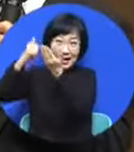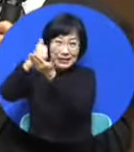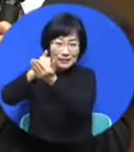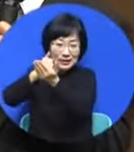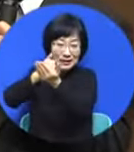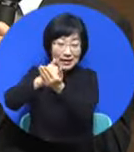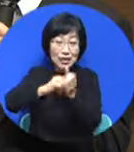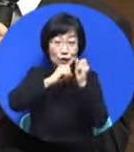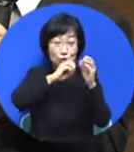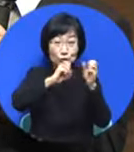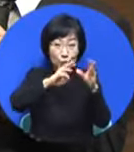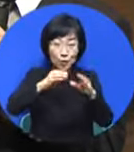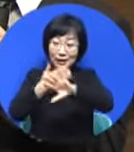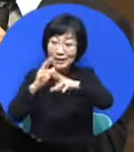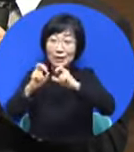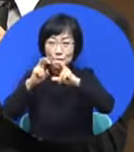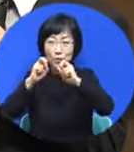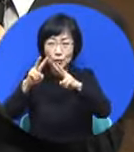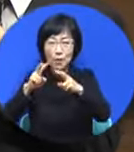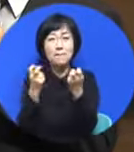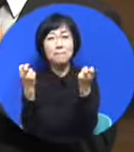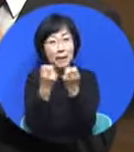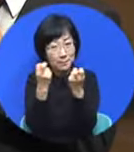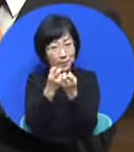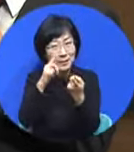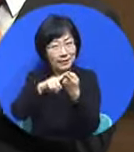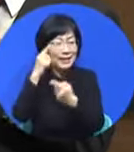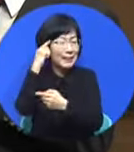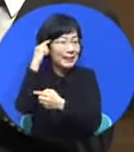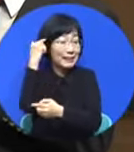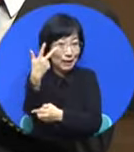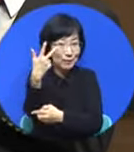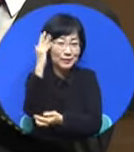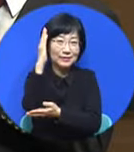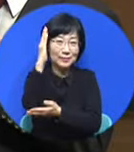But how are we going to do it? We'll talk about that next week.